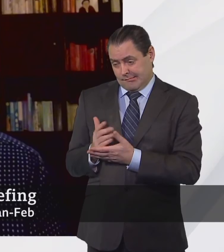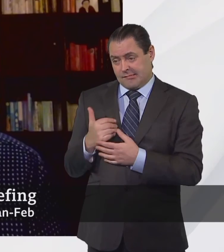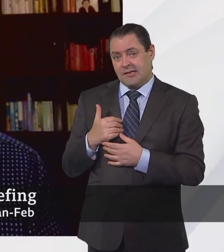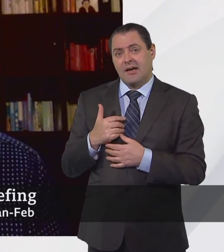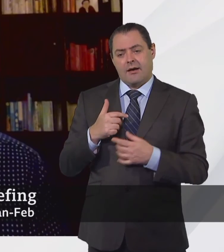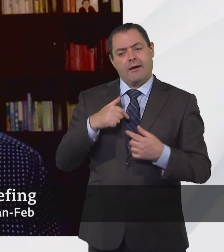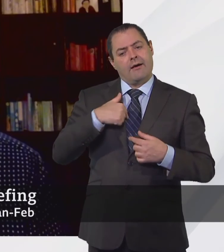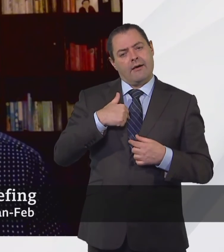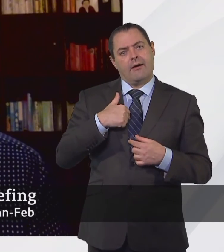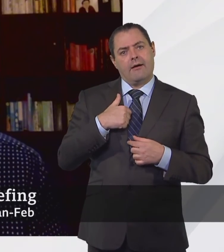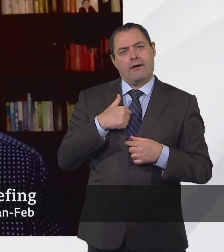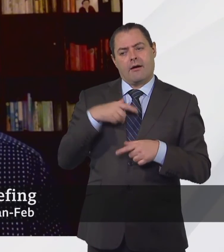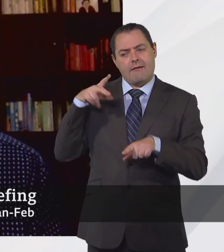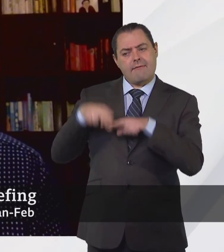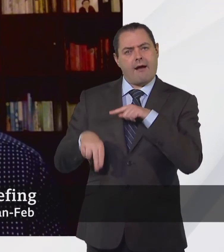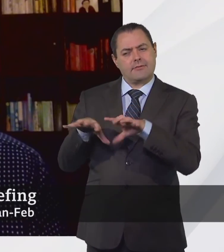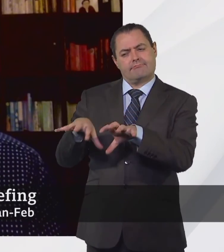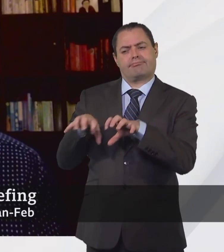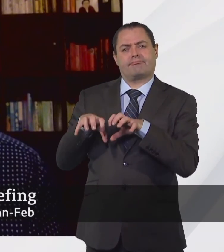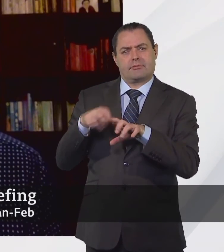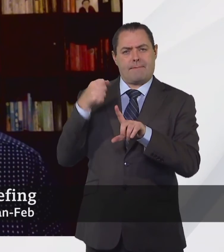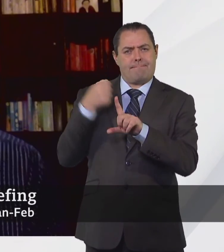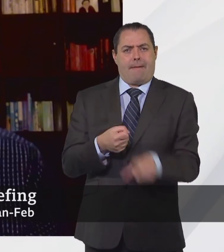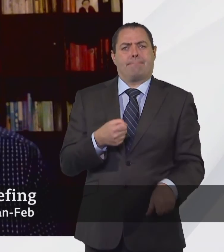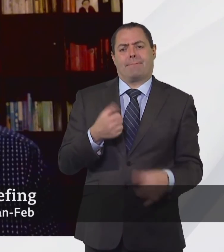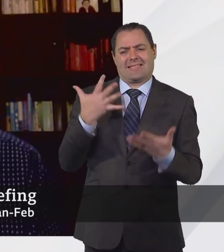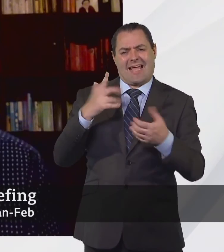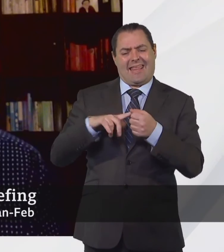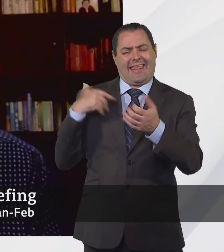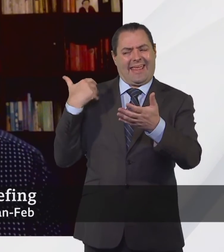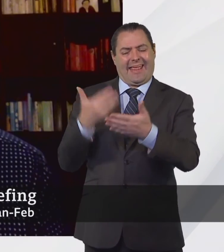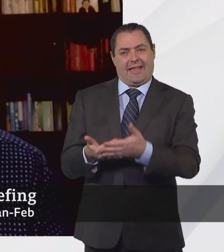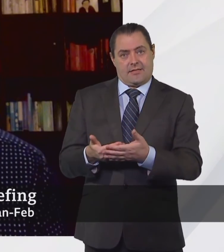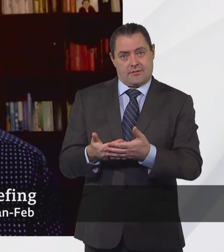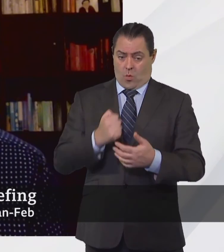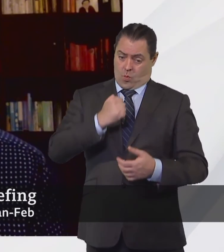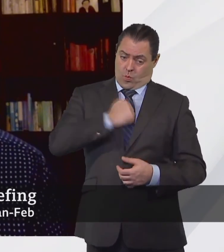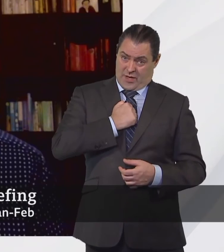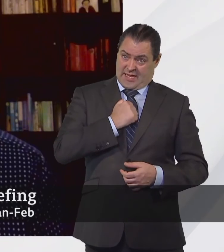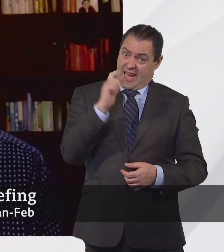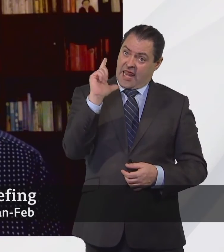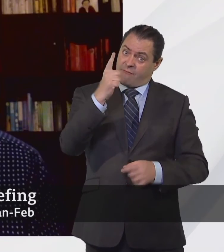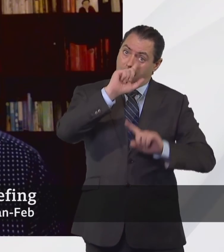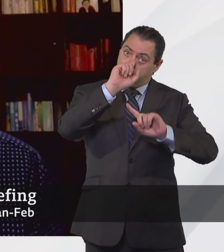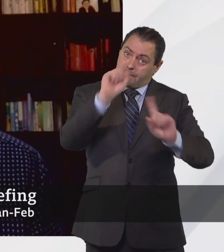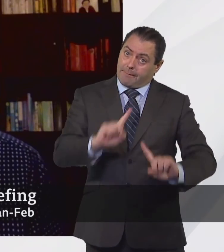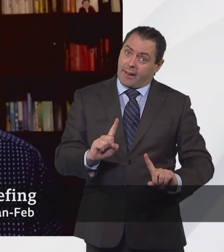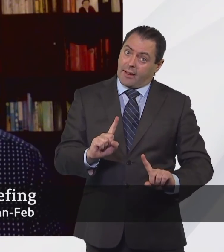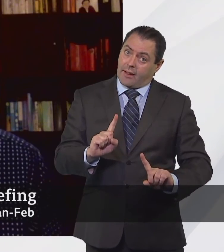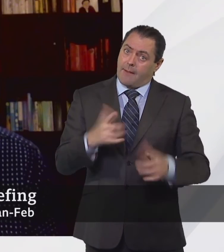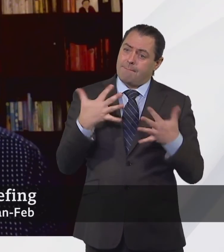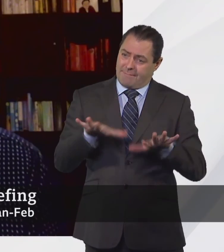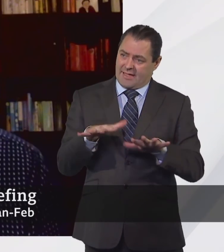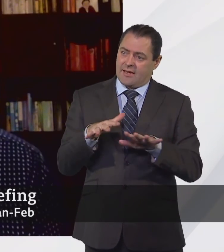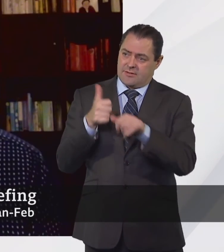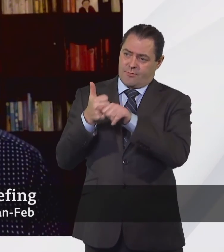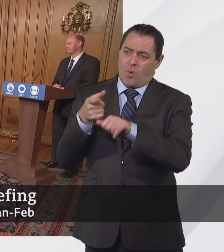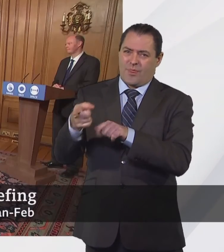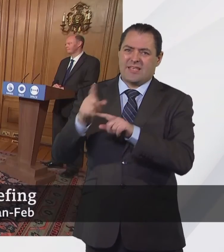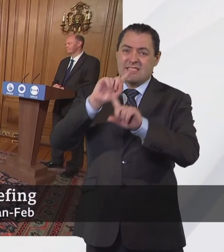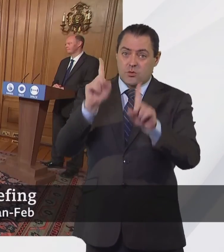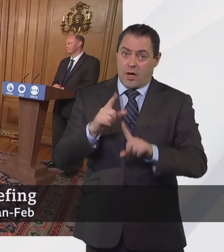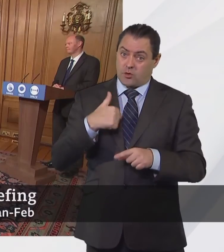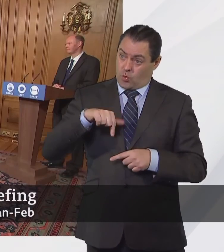10 years. Will you remember the effort put in by the people of Liverpool, by Scousers, when it comes to the difficult decisions on funding and local councils and